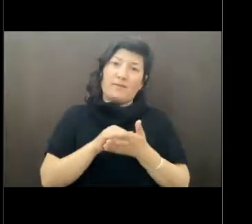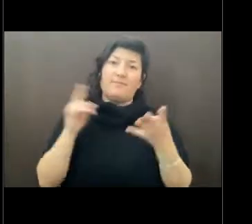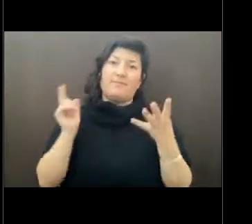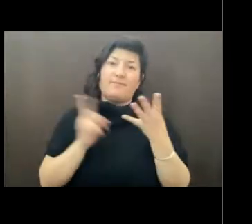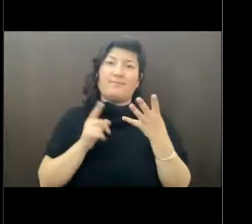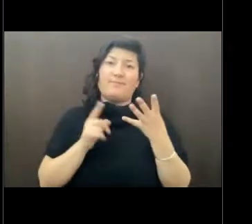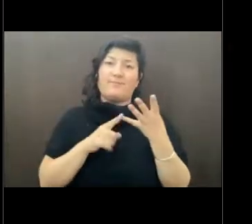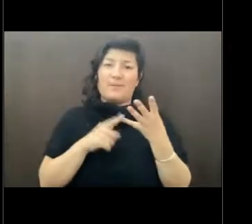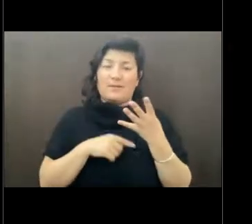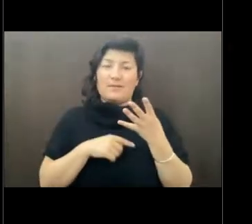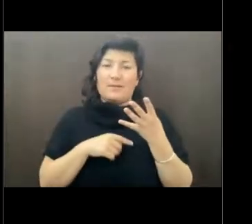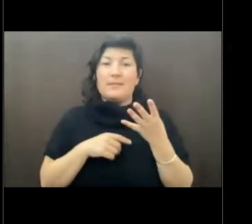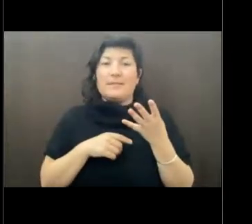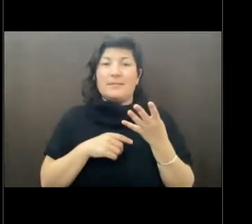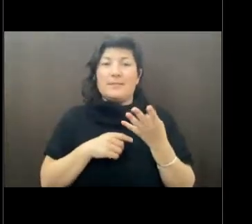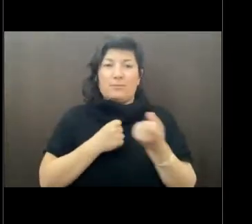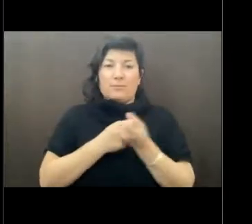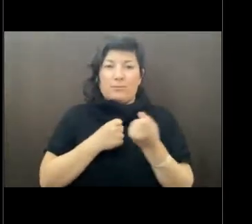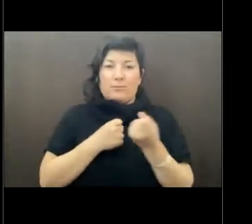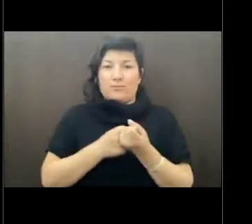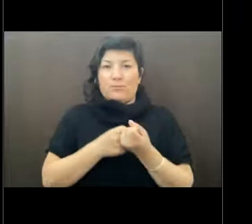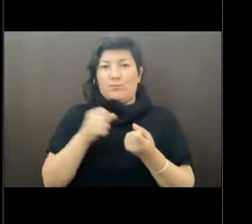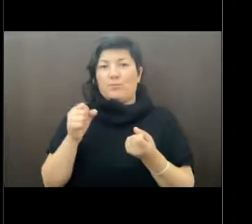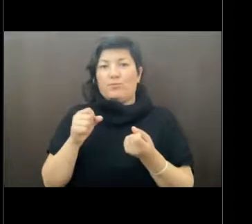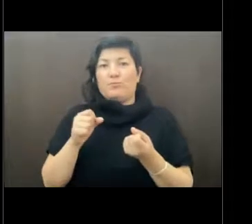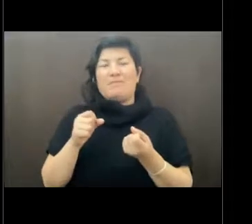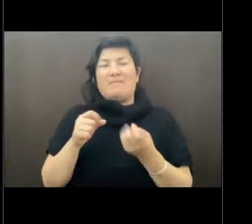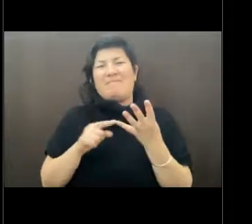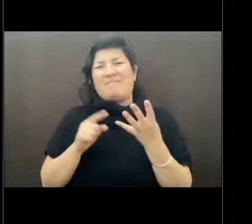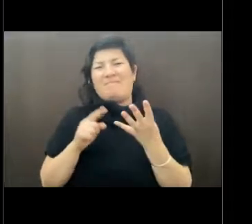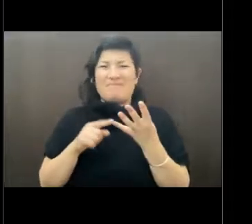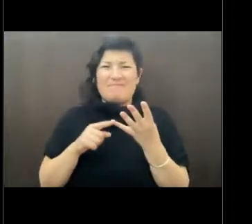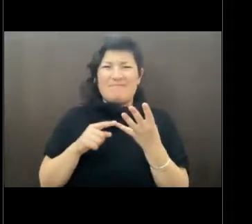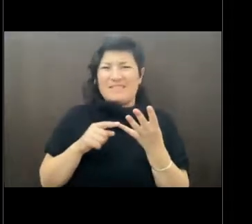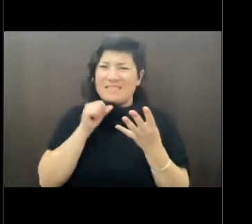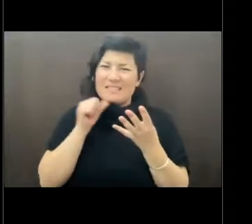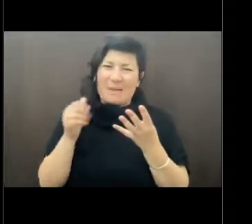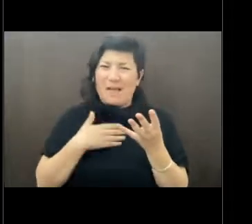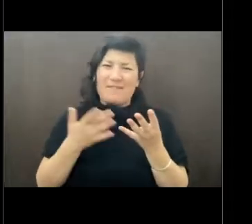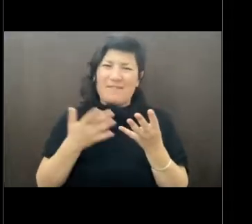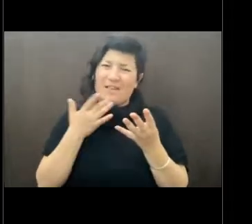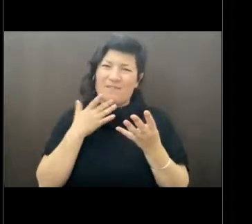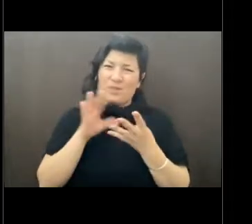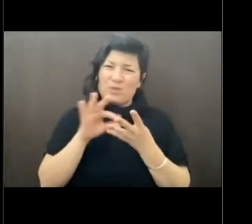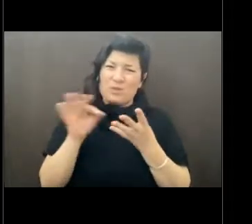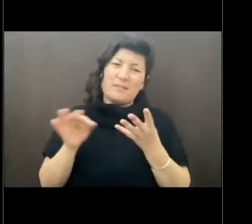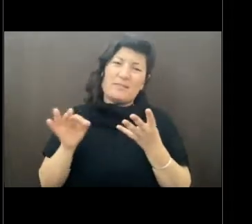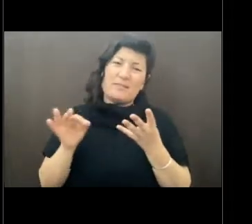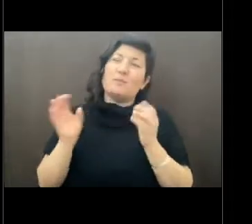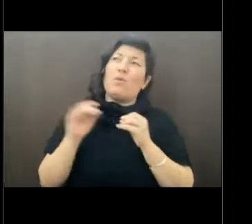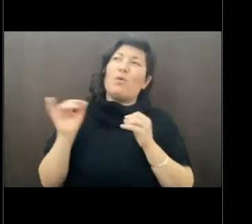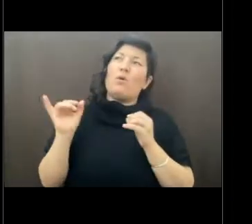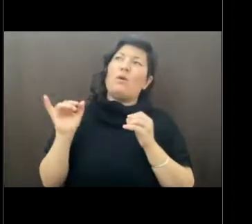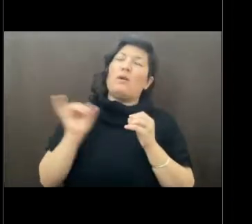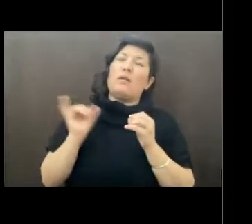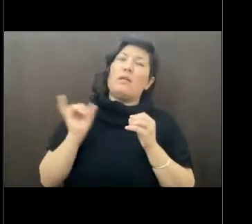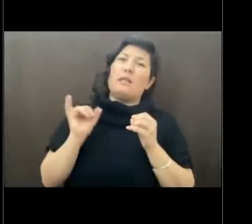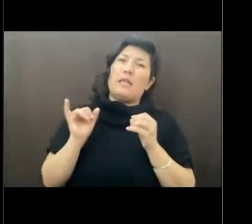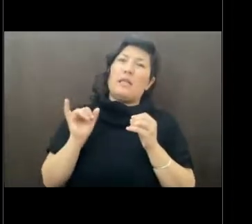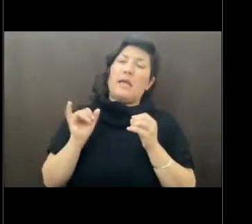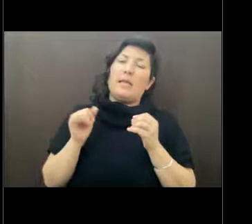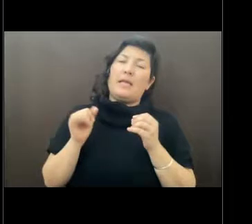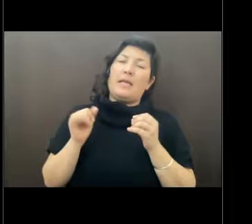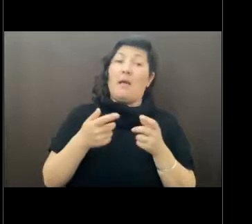reinforcement. Not my favorite choice. This is more the carrot than the stick, but it is an option. NOAA